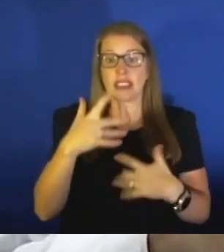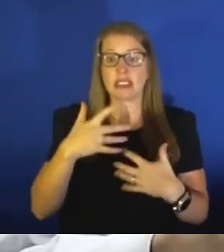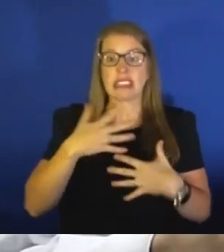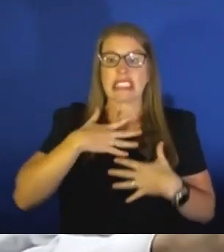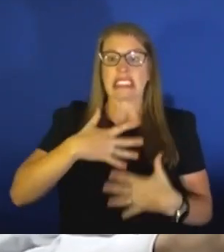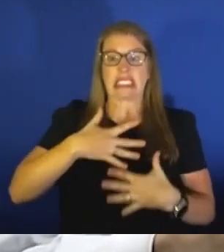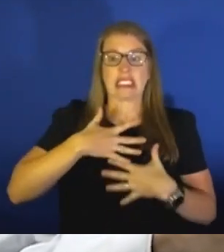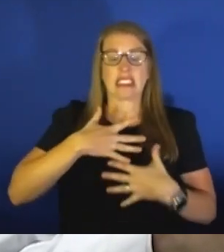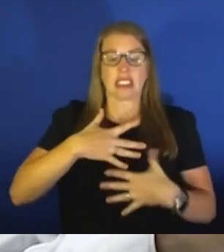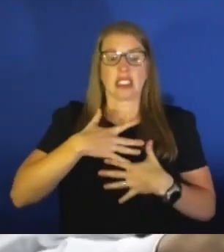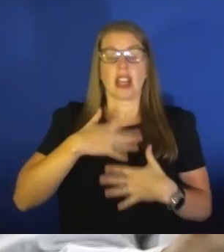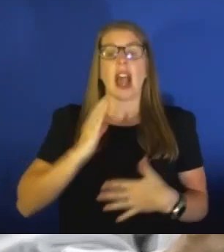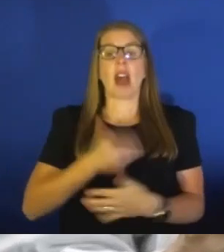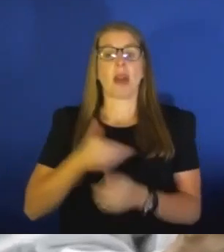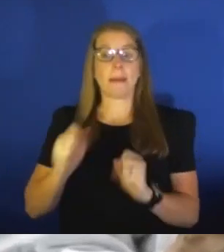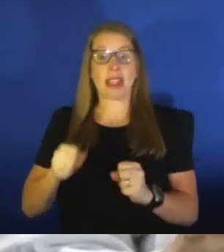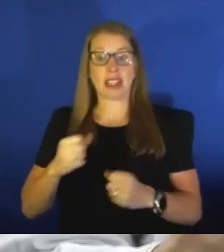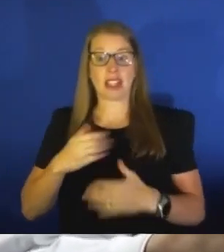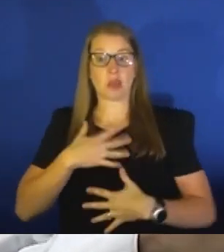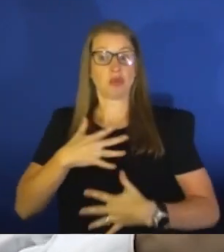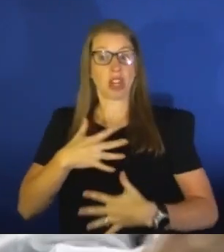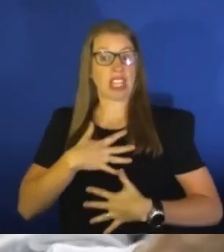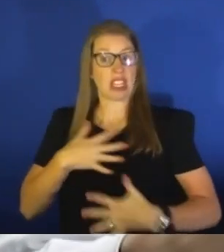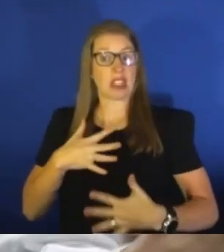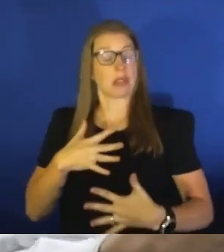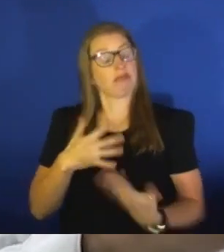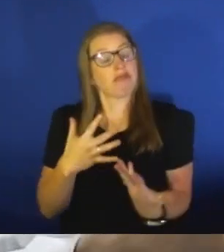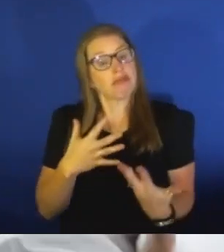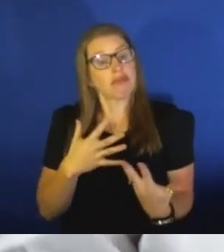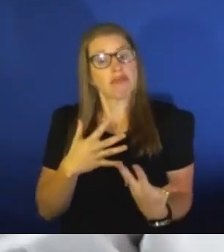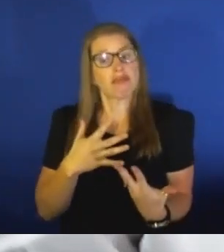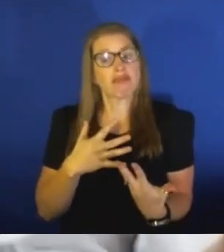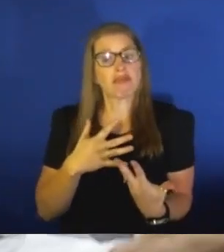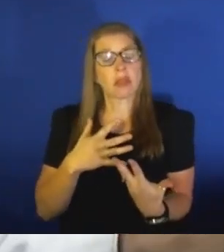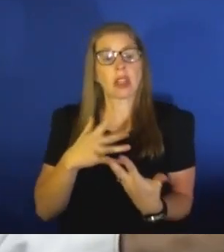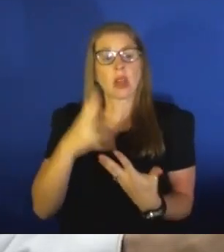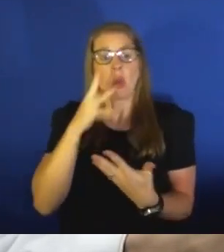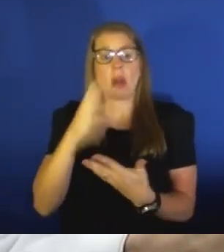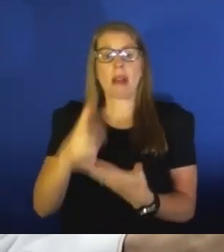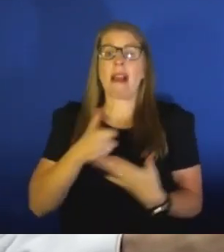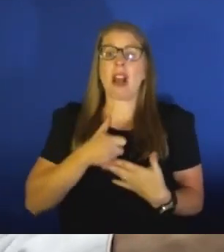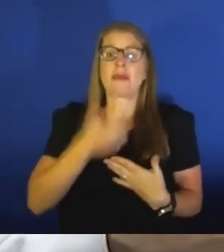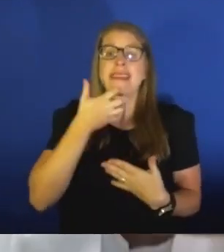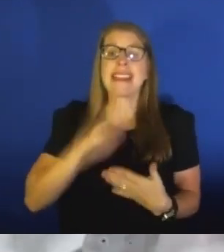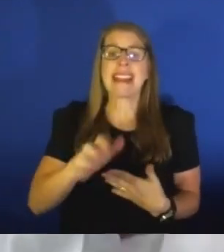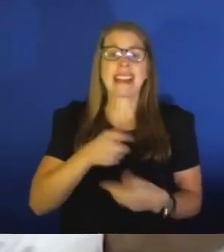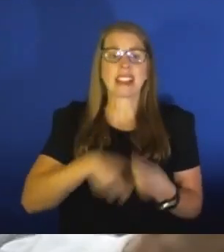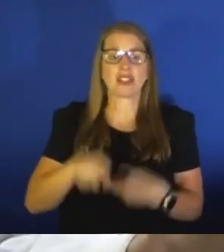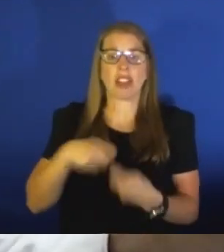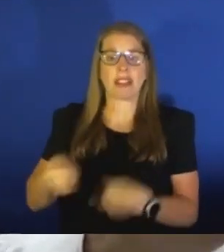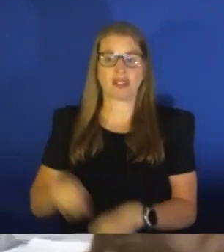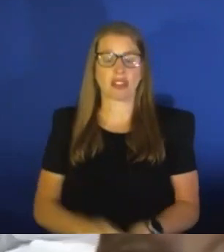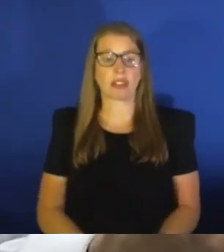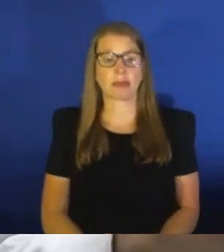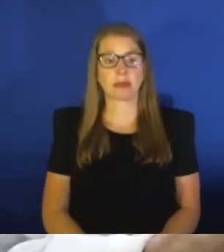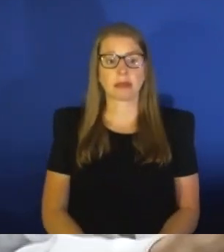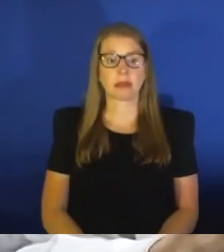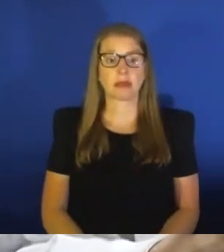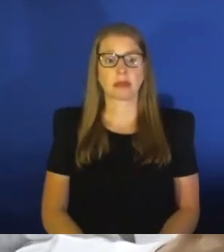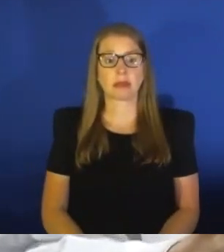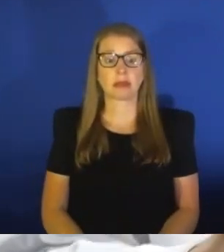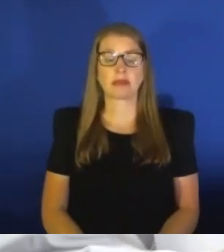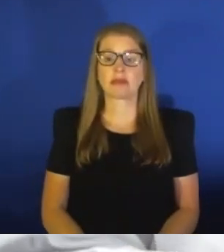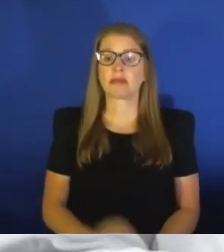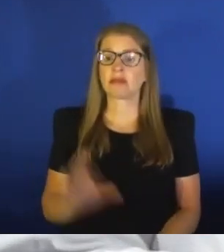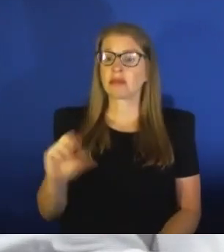ability to breathe in some instances helps affect our heat exchange. Not like sweating, not like convection or wind and other